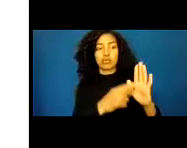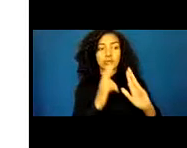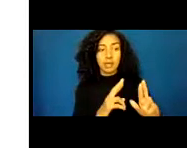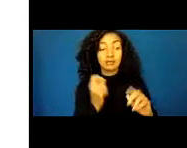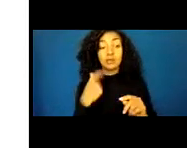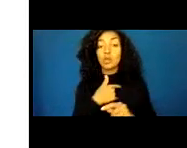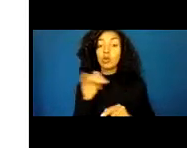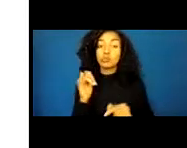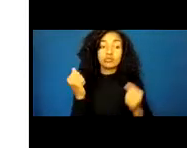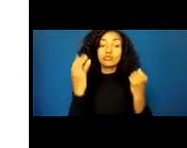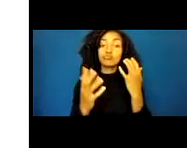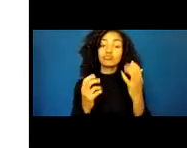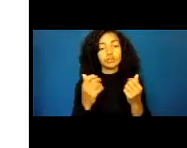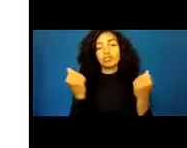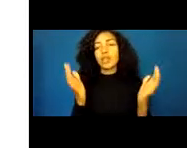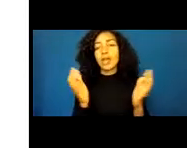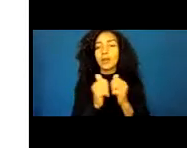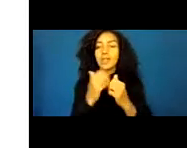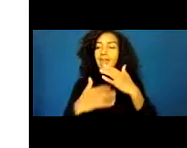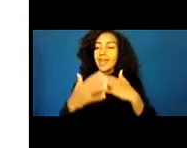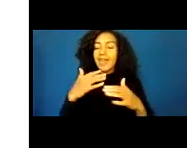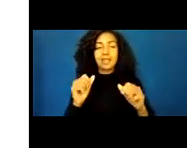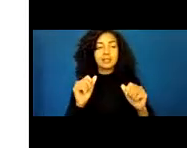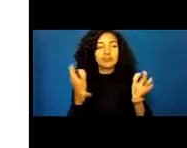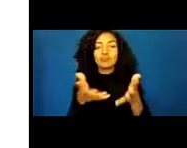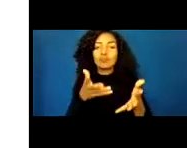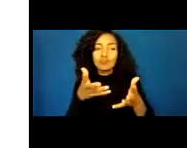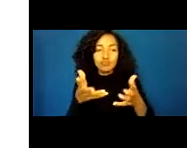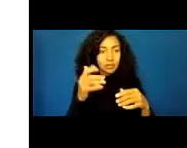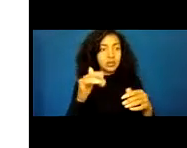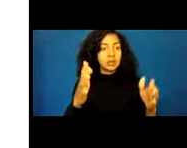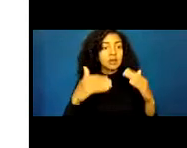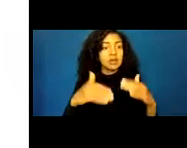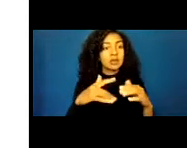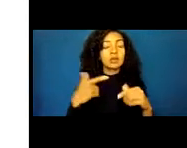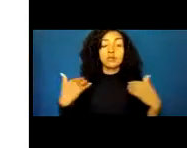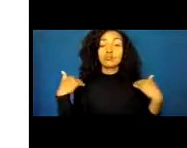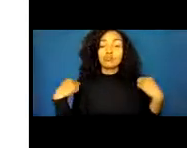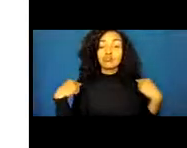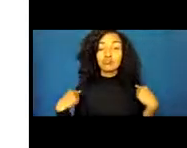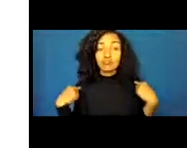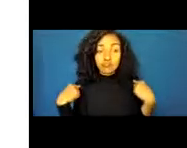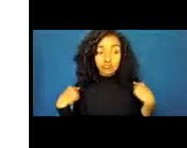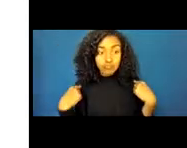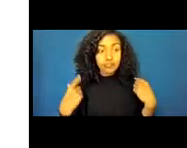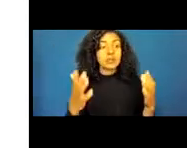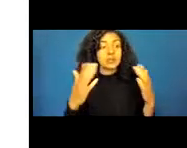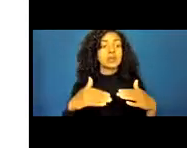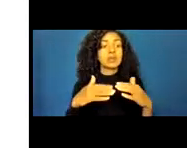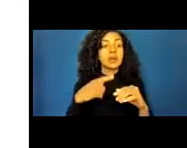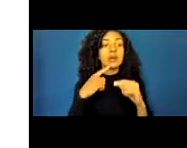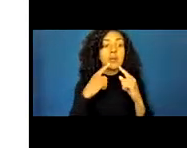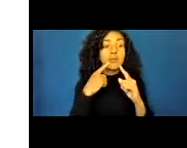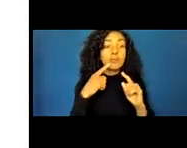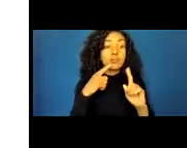with our lips and our forehead to give directions or answer questions. And we are culturally comfortable